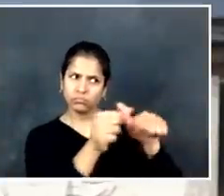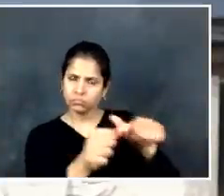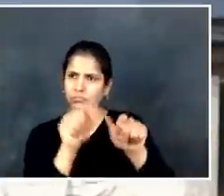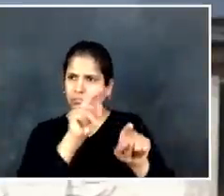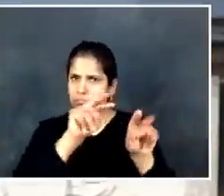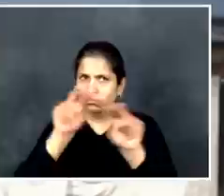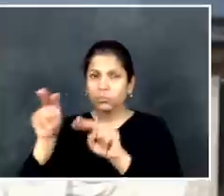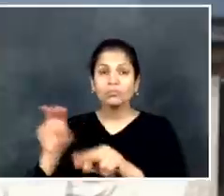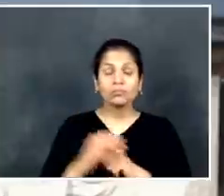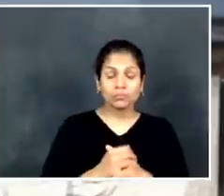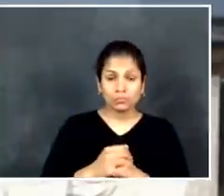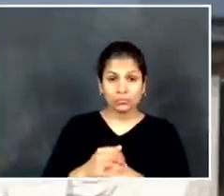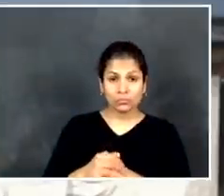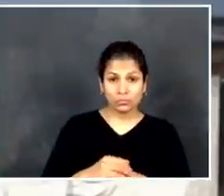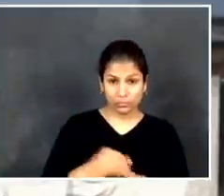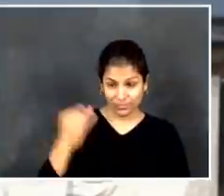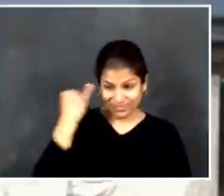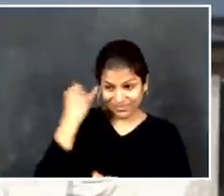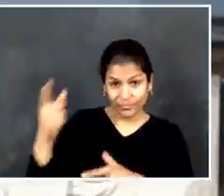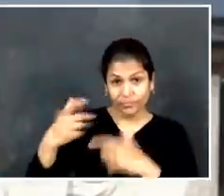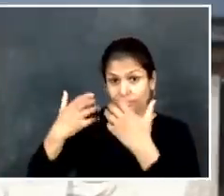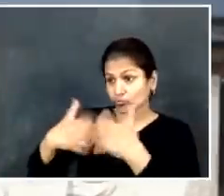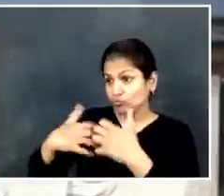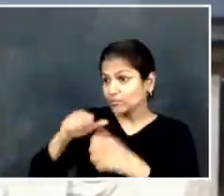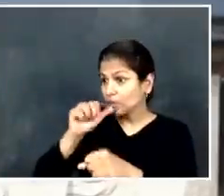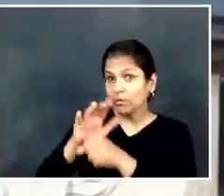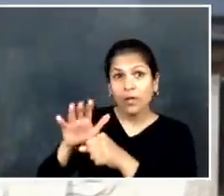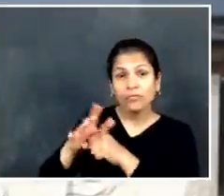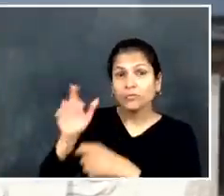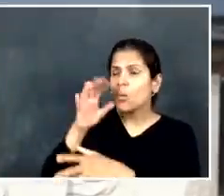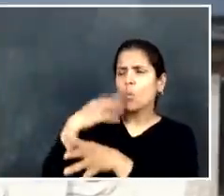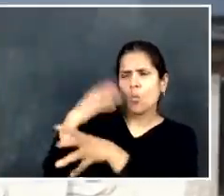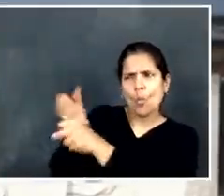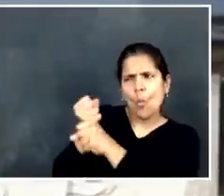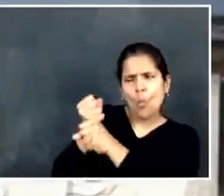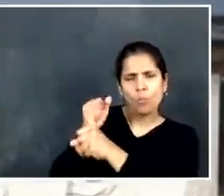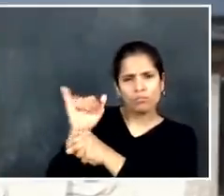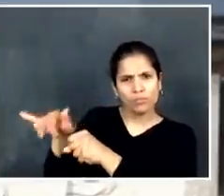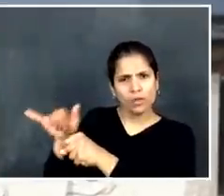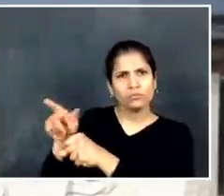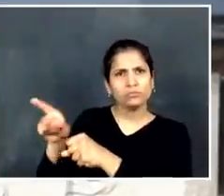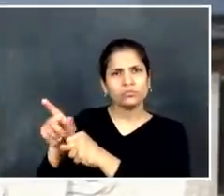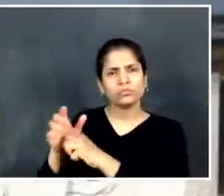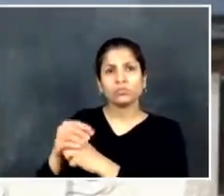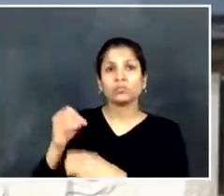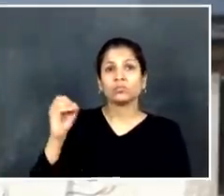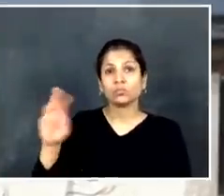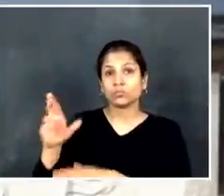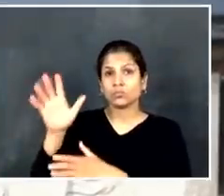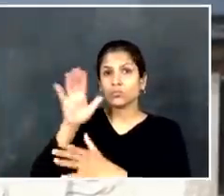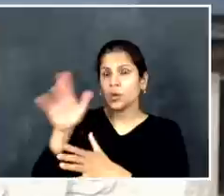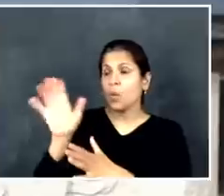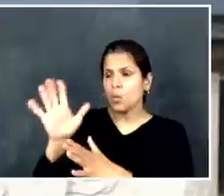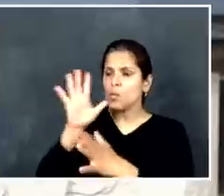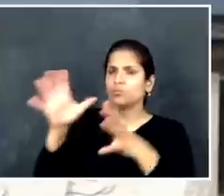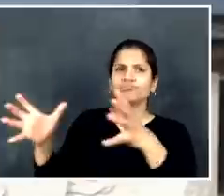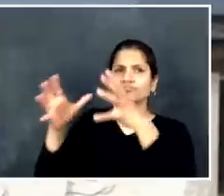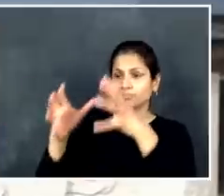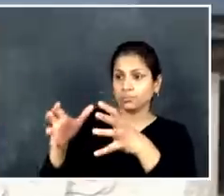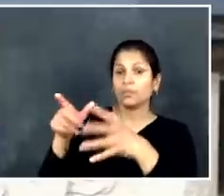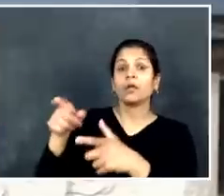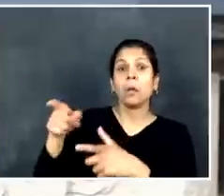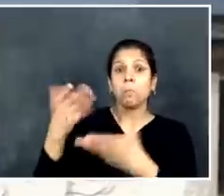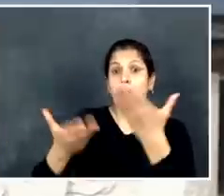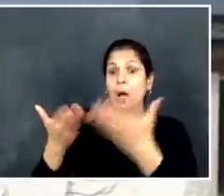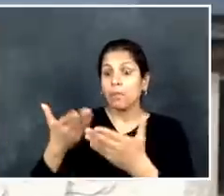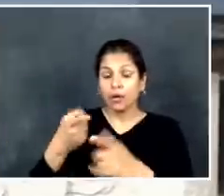into isolation and quarantine centers. Remember, in most of these cases, the same building, whether it's a hotel